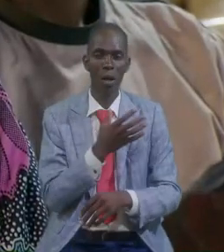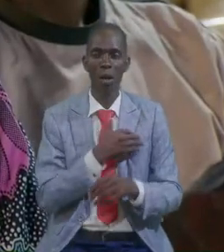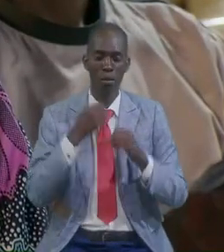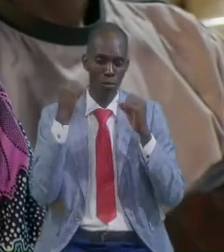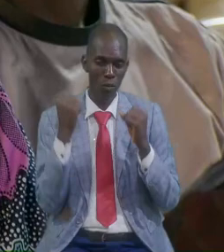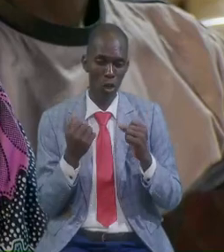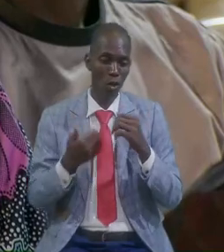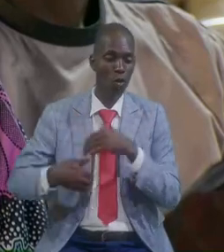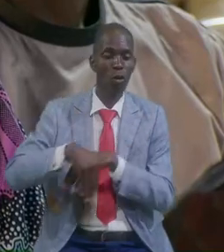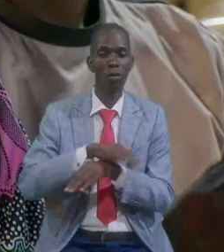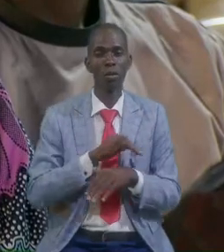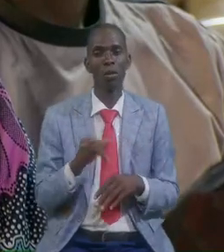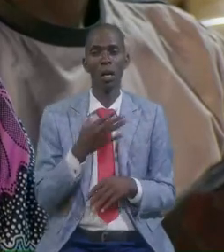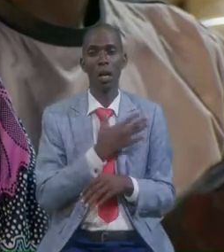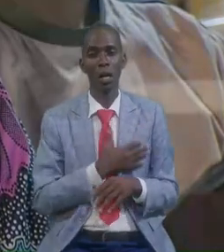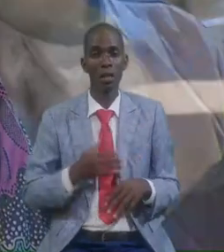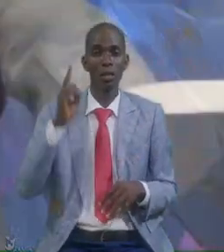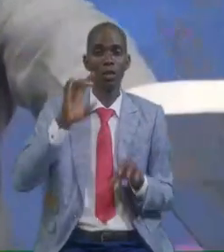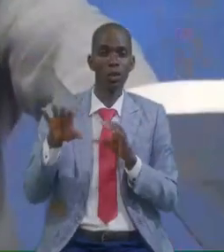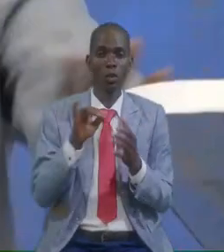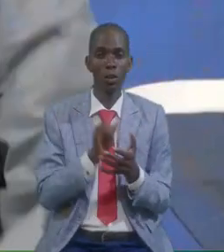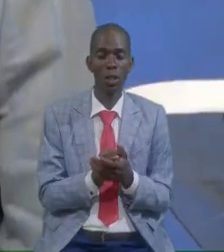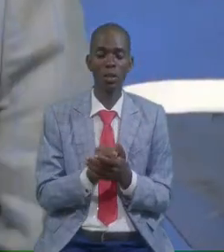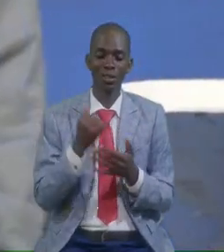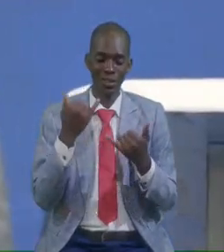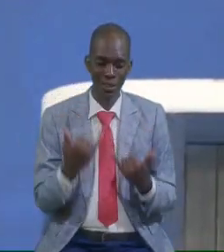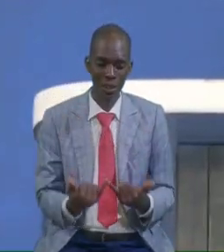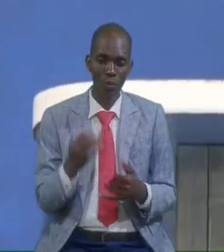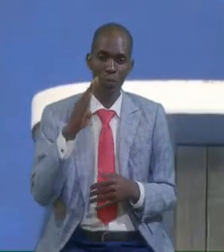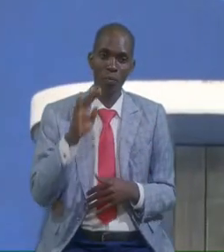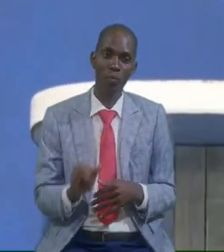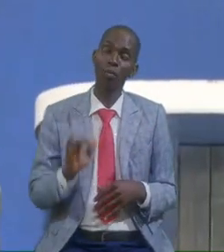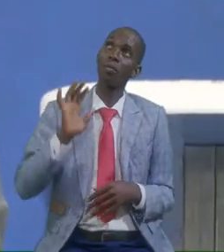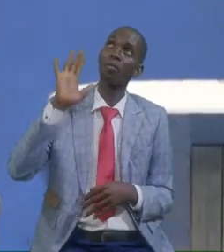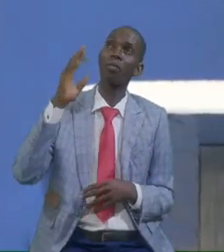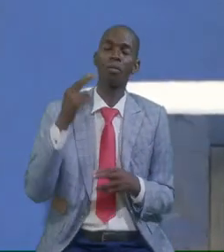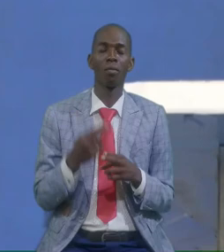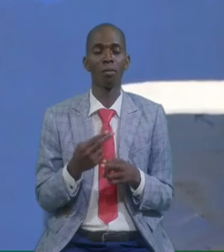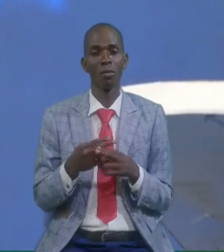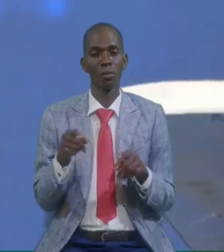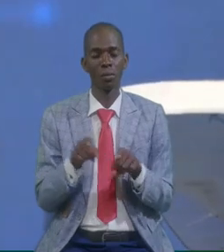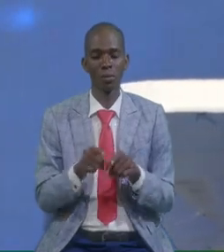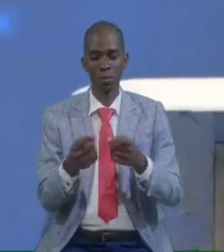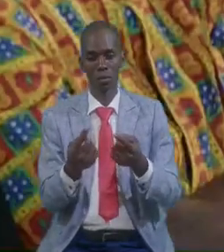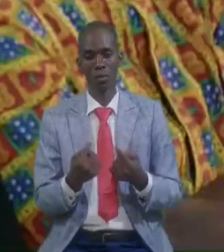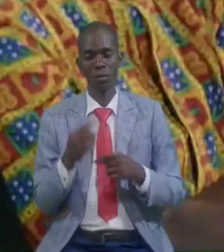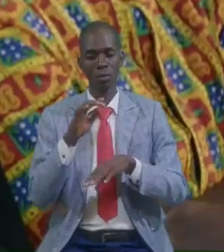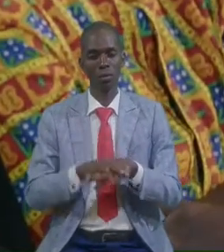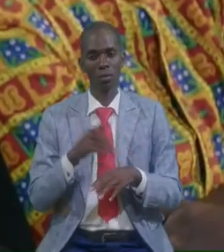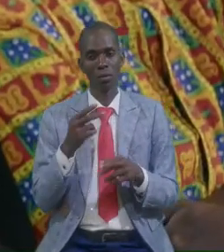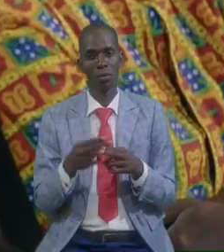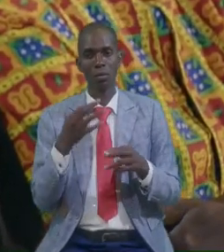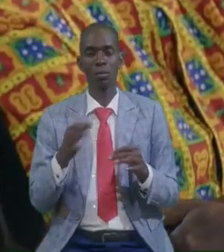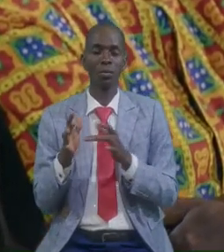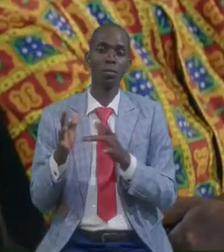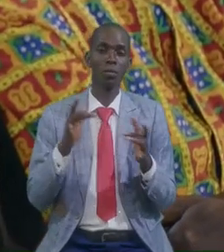that now by his name. And as you call on the name of Jesus,